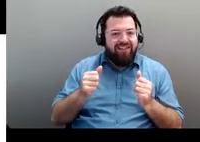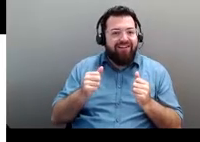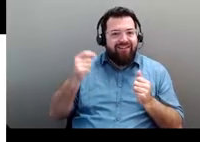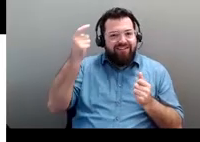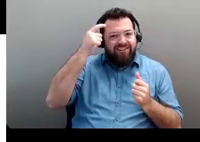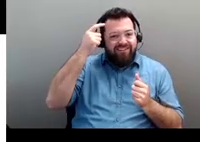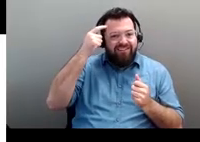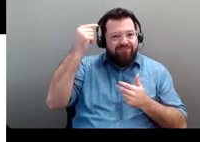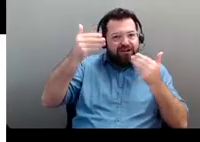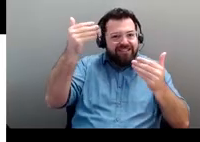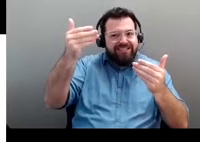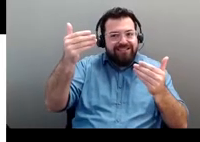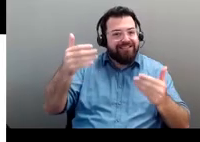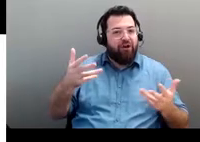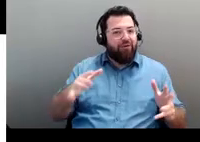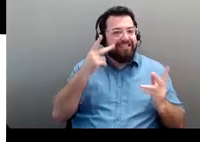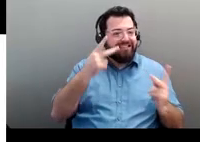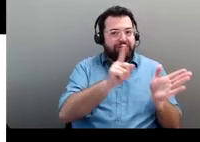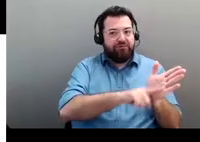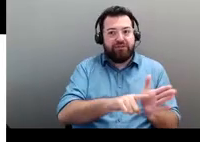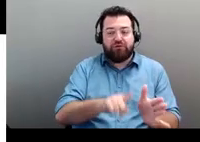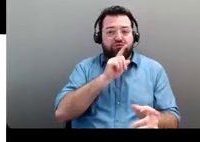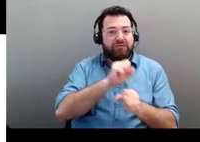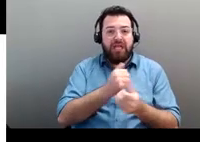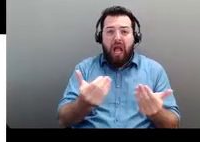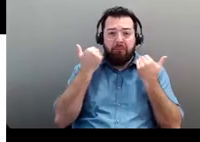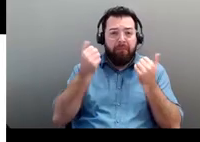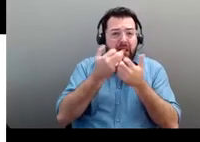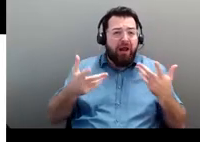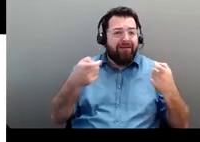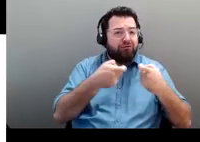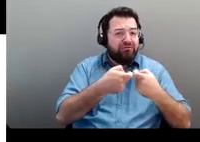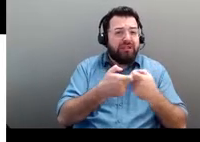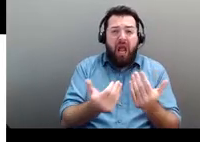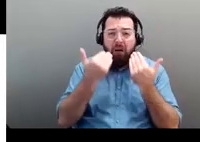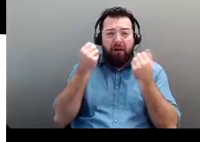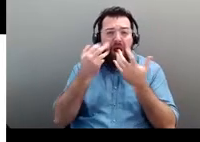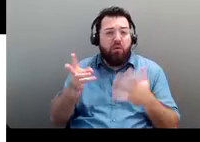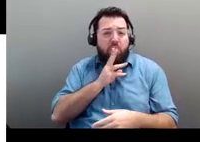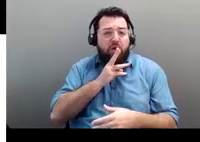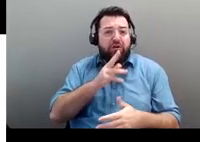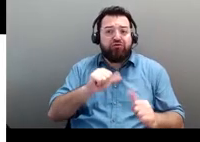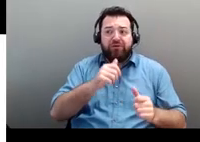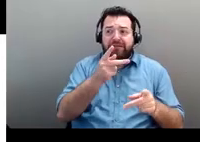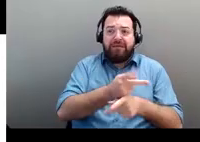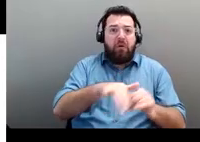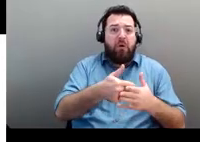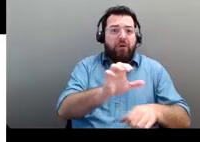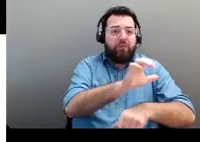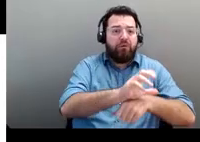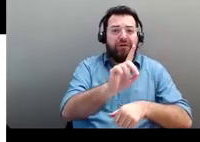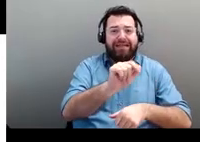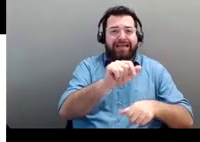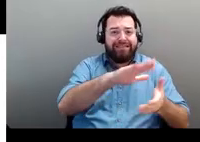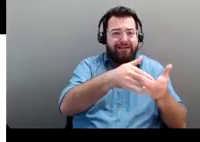already that AI, I mean, it takes up a lot of electricity, it takes up a lot of water to cool down the data centers.